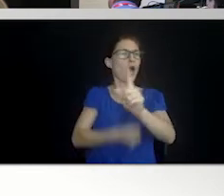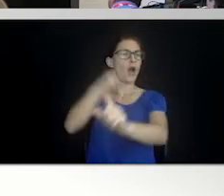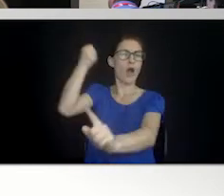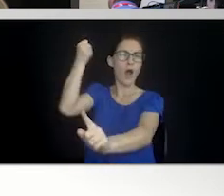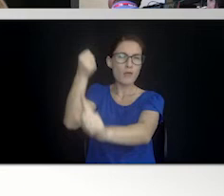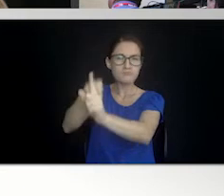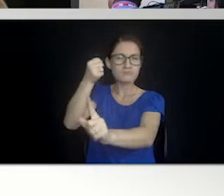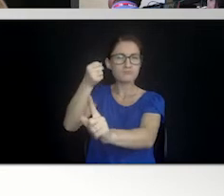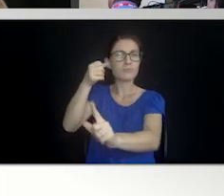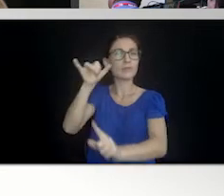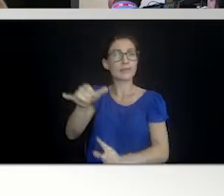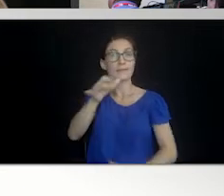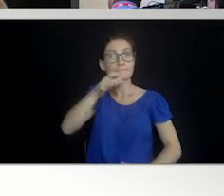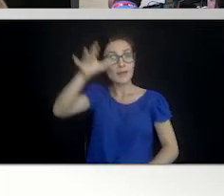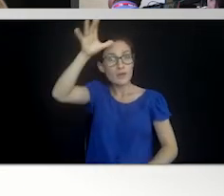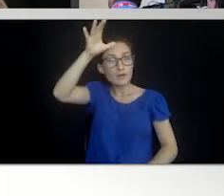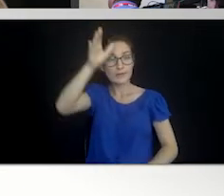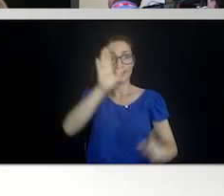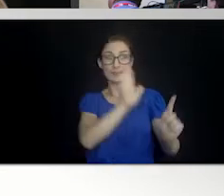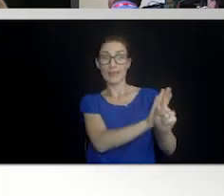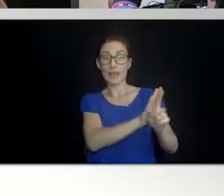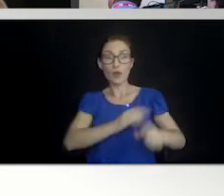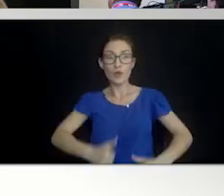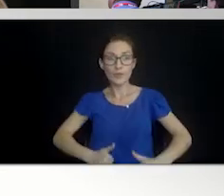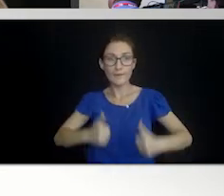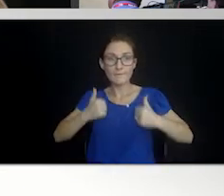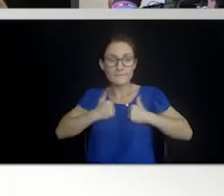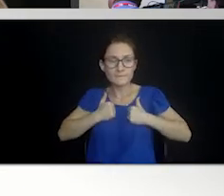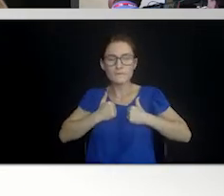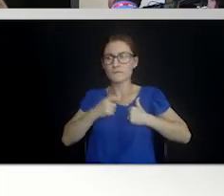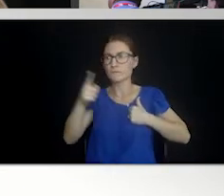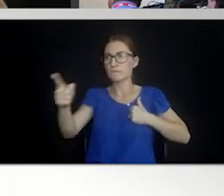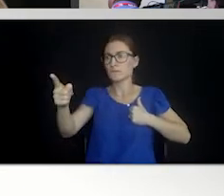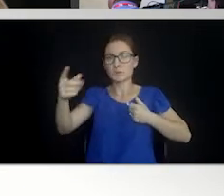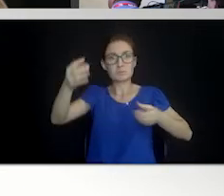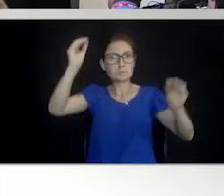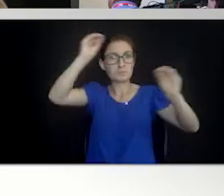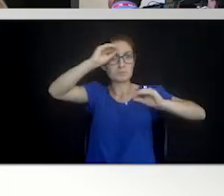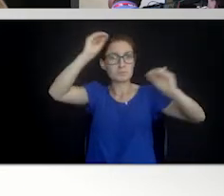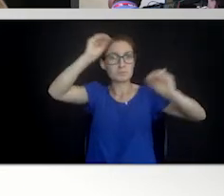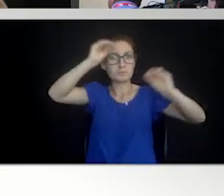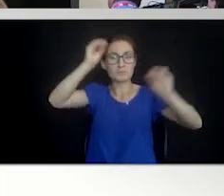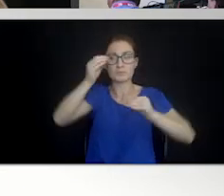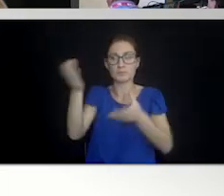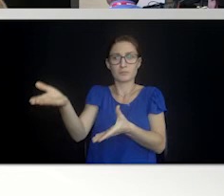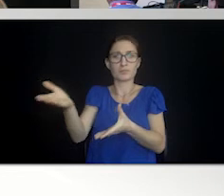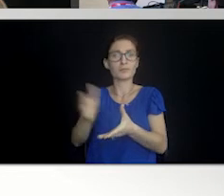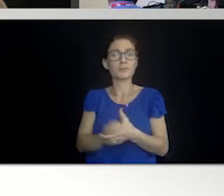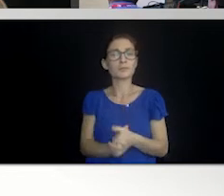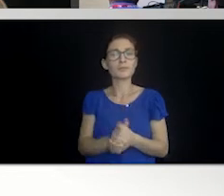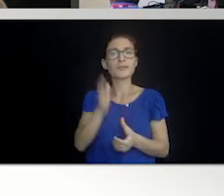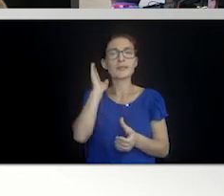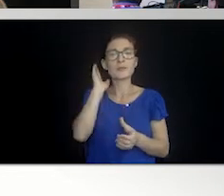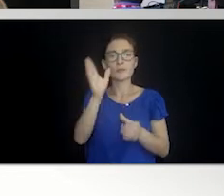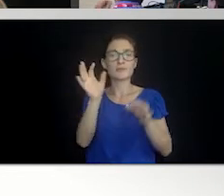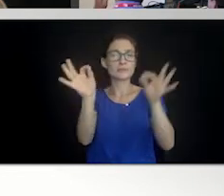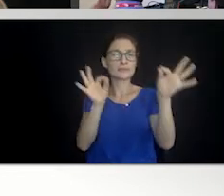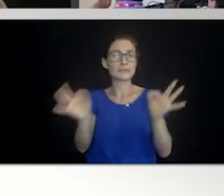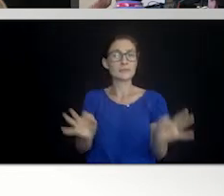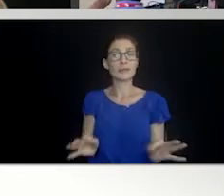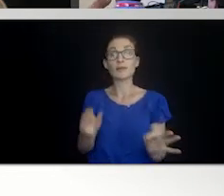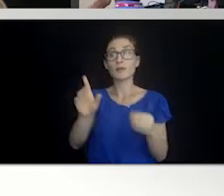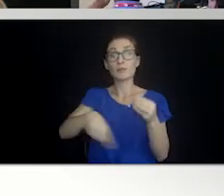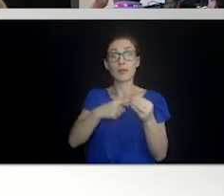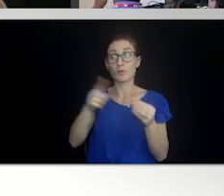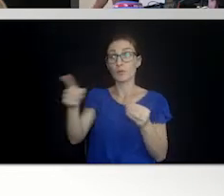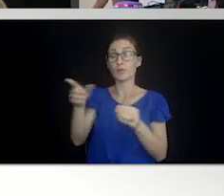who could make a huge impact in this parent's life and how they interact with their child, was a complete unknown. So then we explained to the parents about